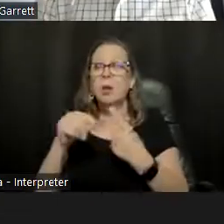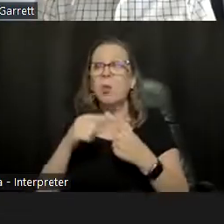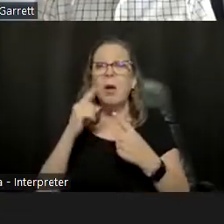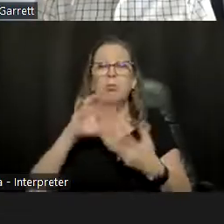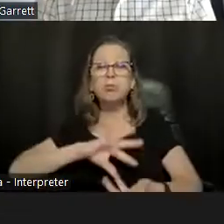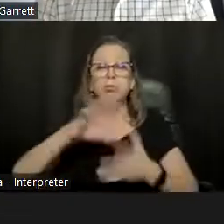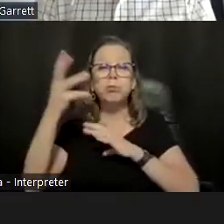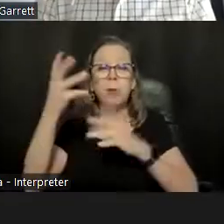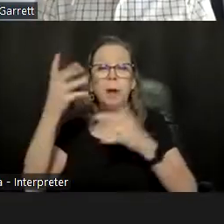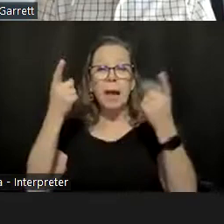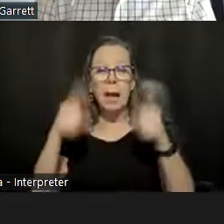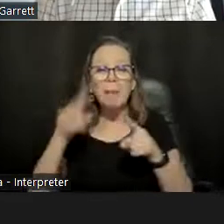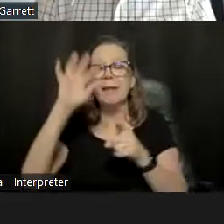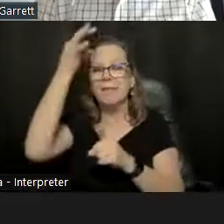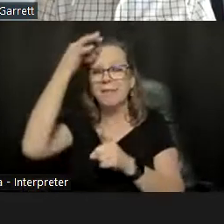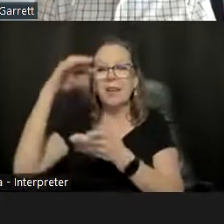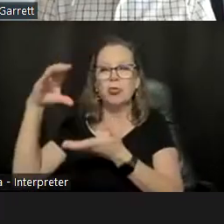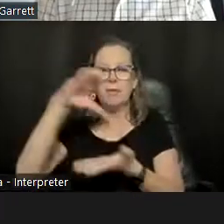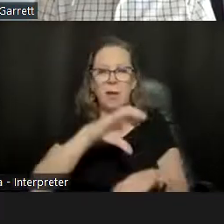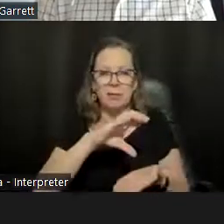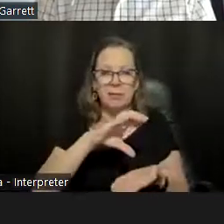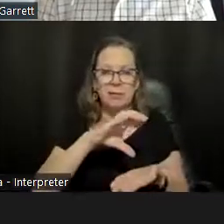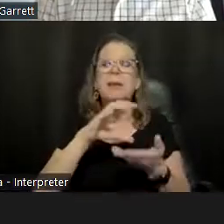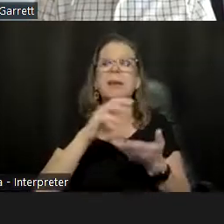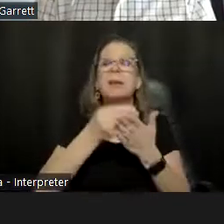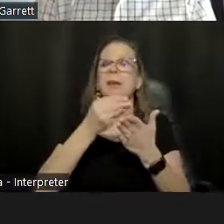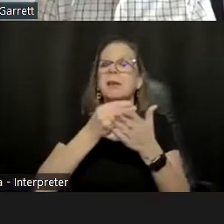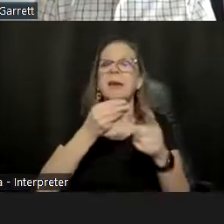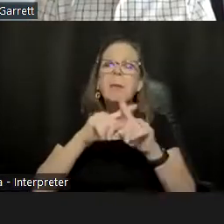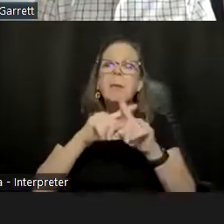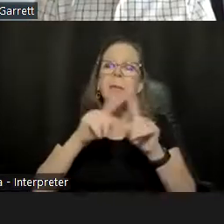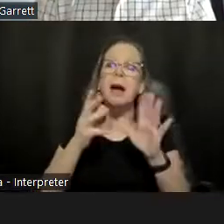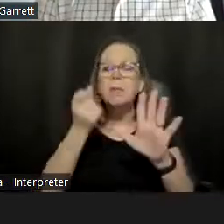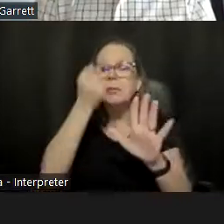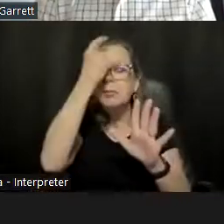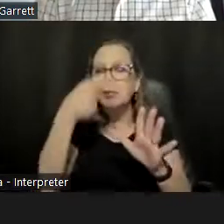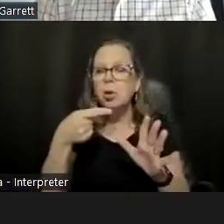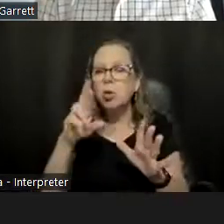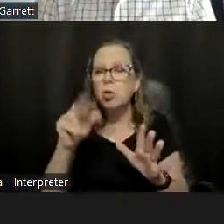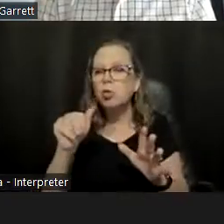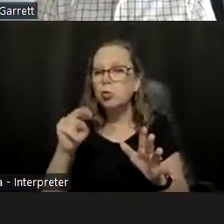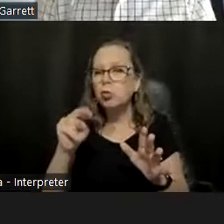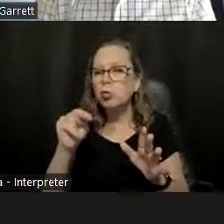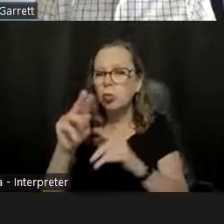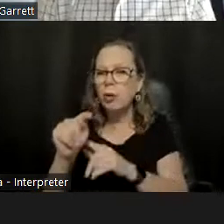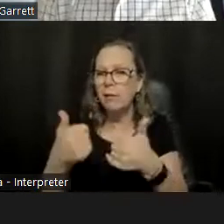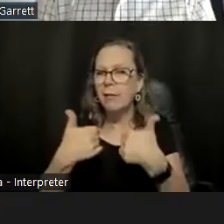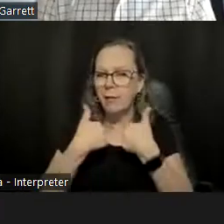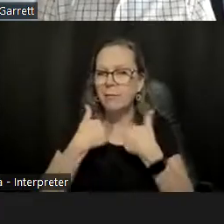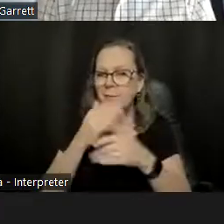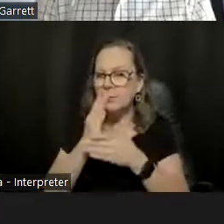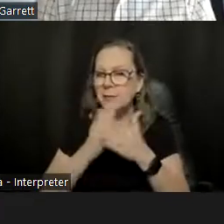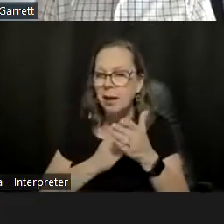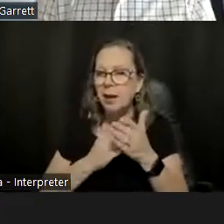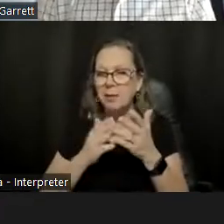federal funds it. Now, sometimes there's obviously there's some grants that are also able to